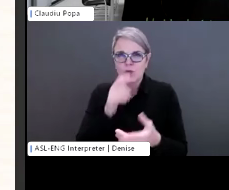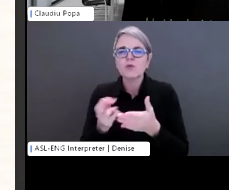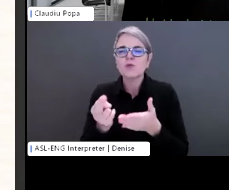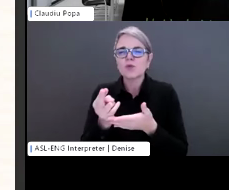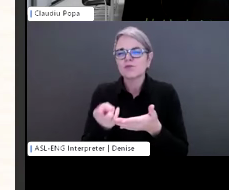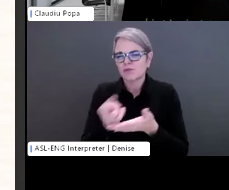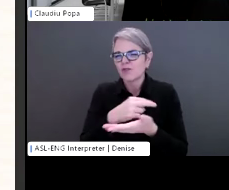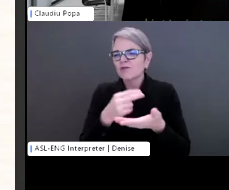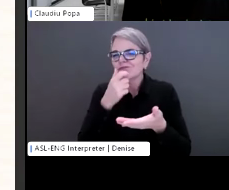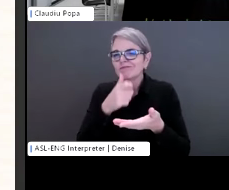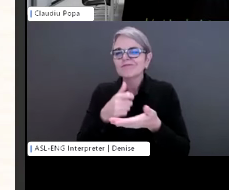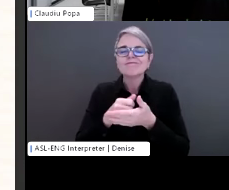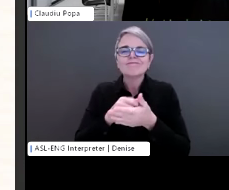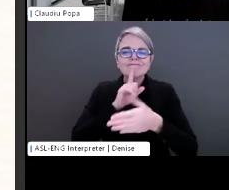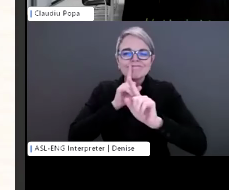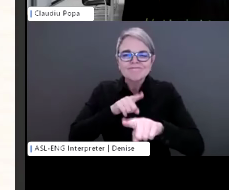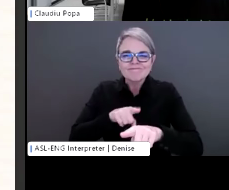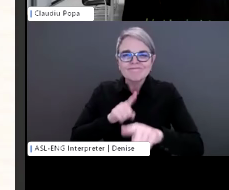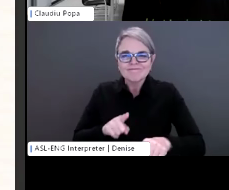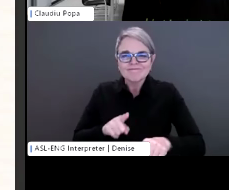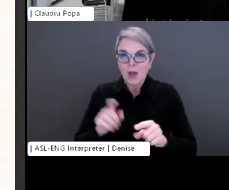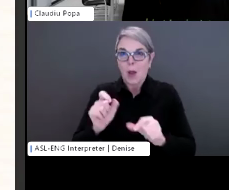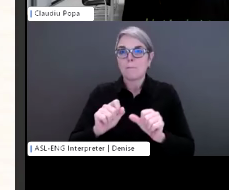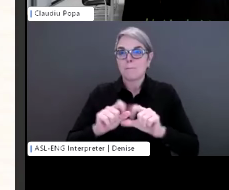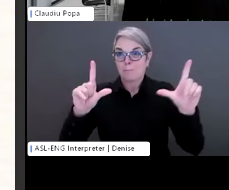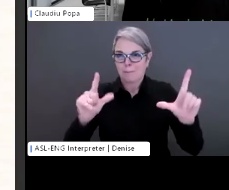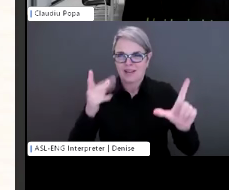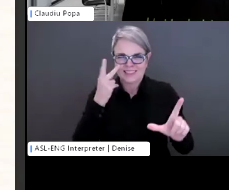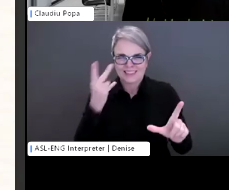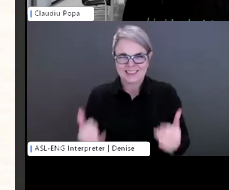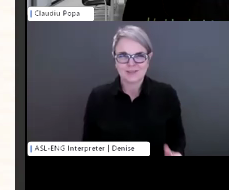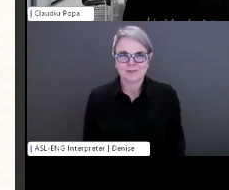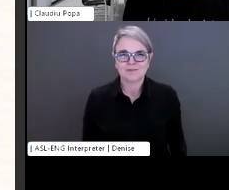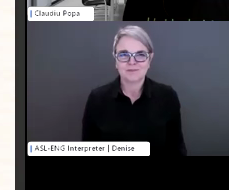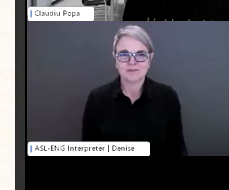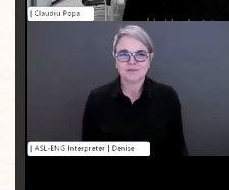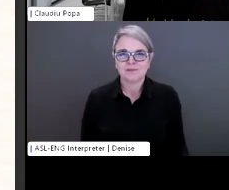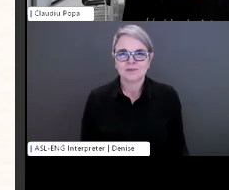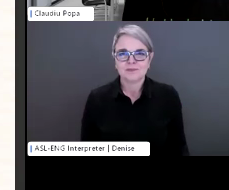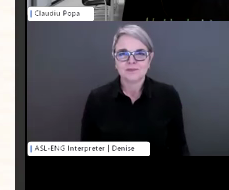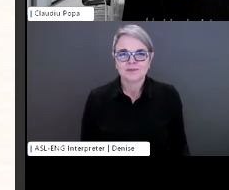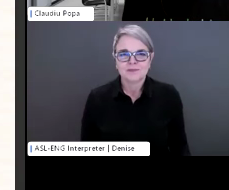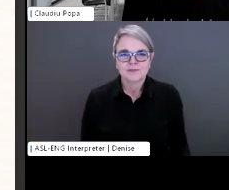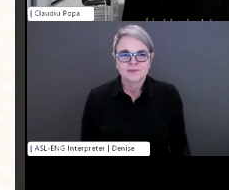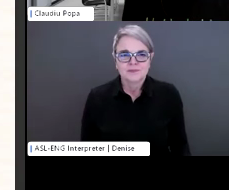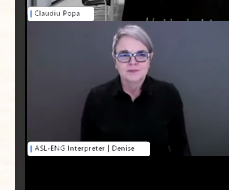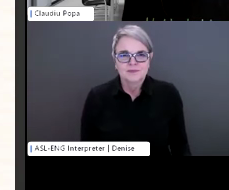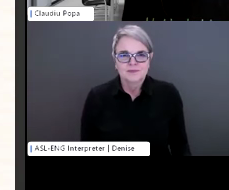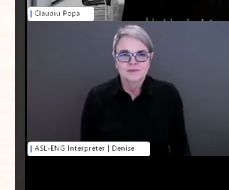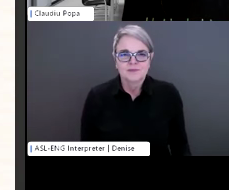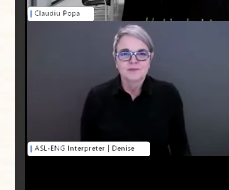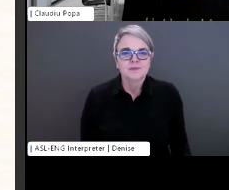second. I see something pop up. There it is. Very good.